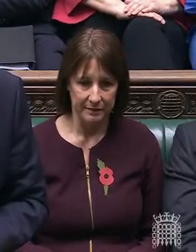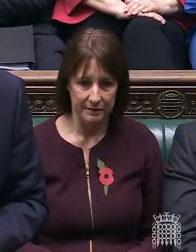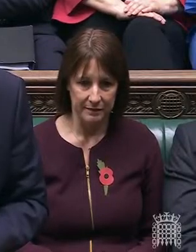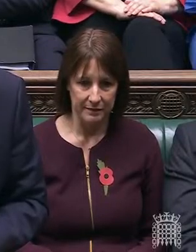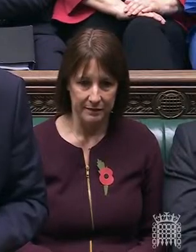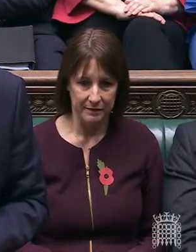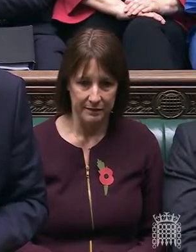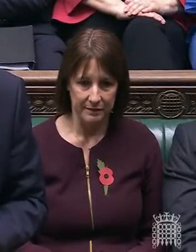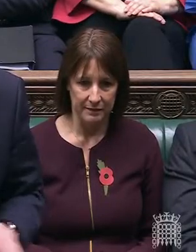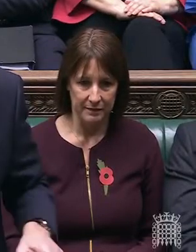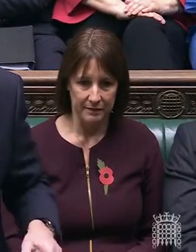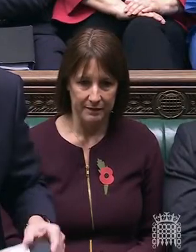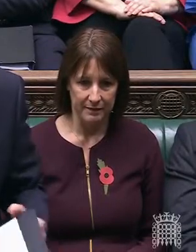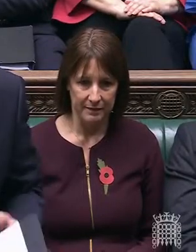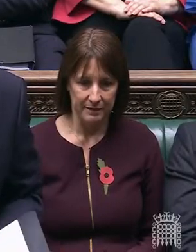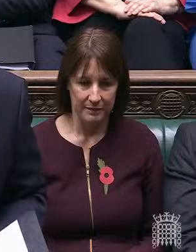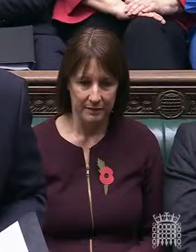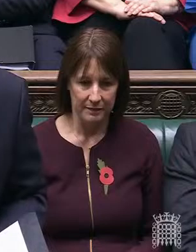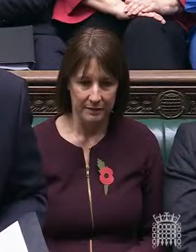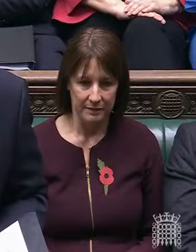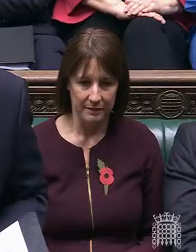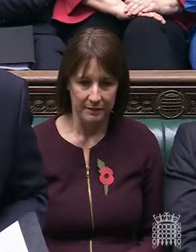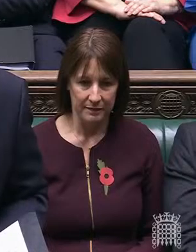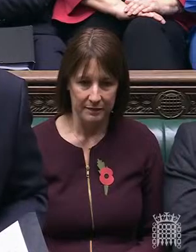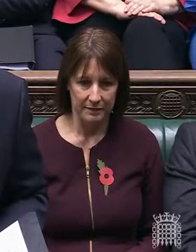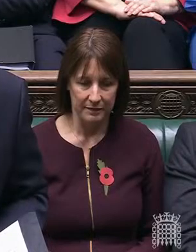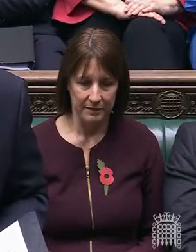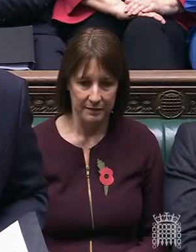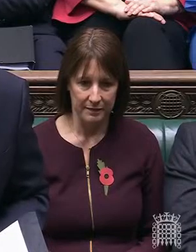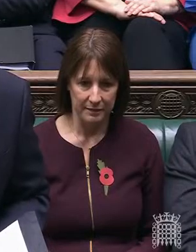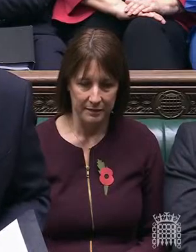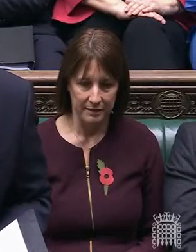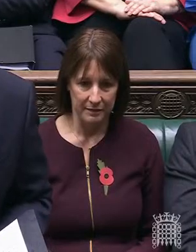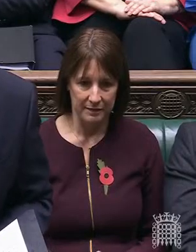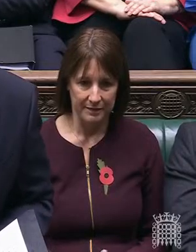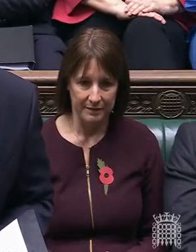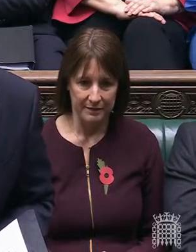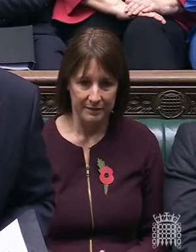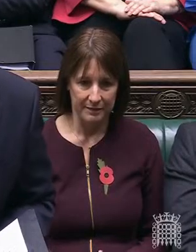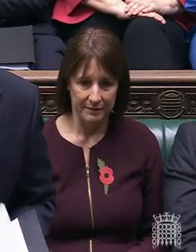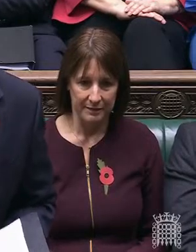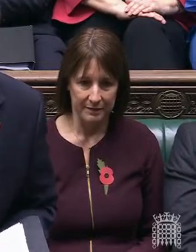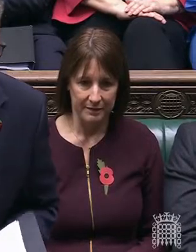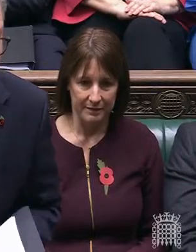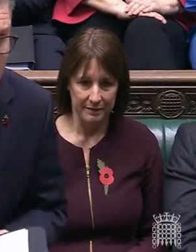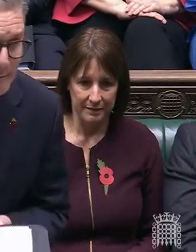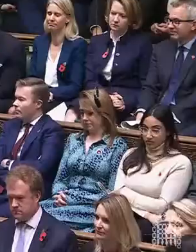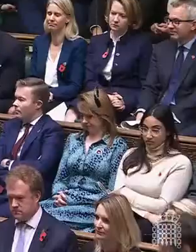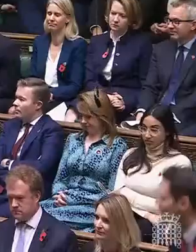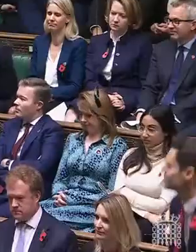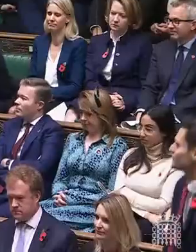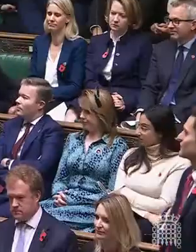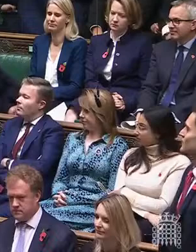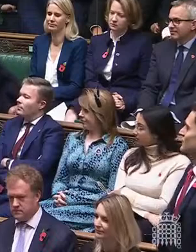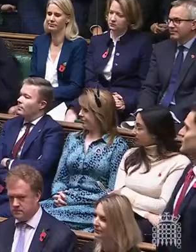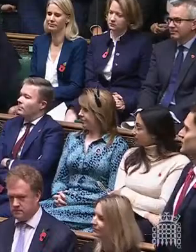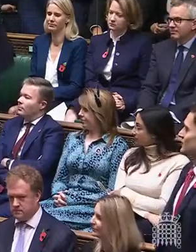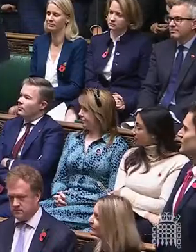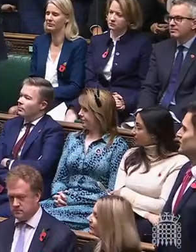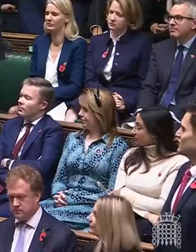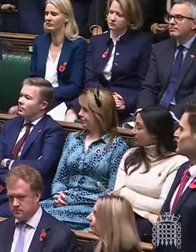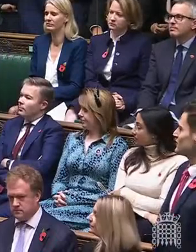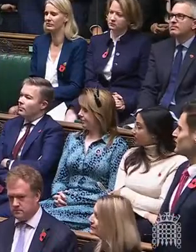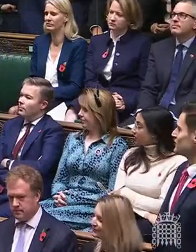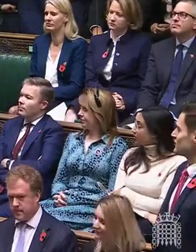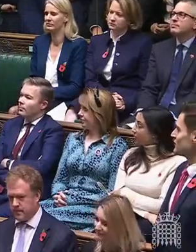with ministerial colleagues and others. In addition to my duties in this House, I shall have further such meetings later today. Dame Caroline.